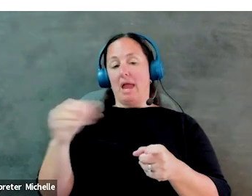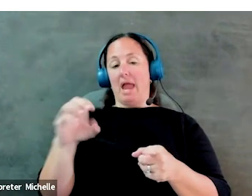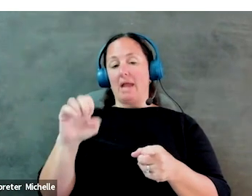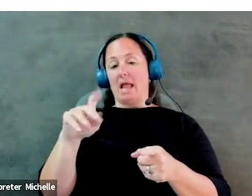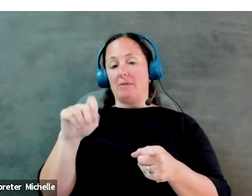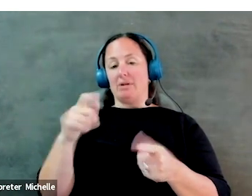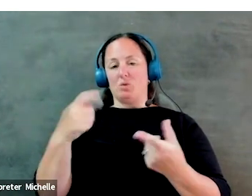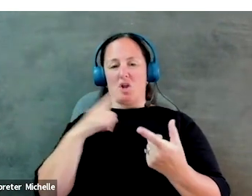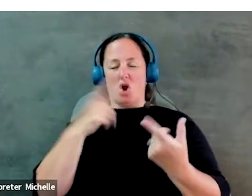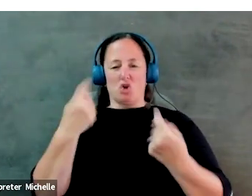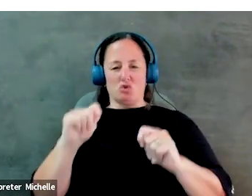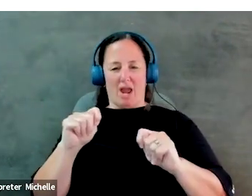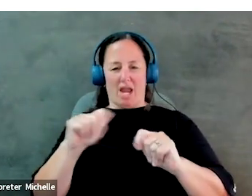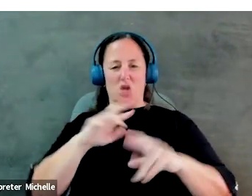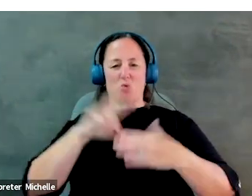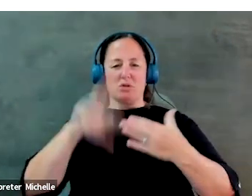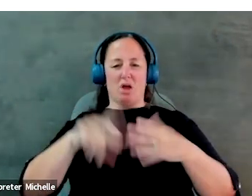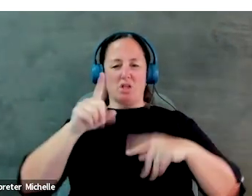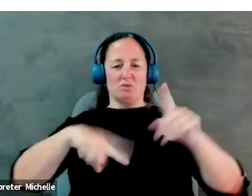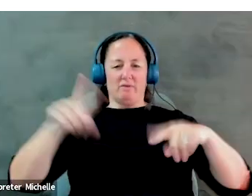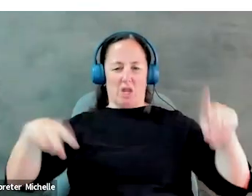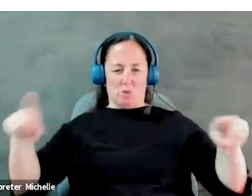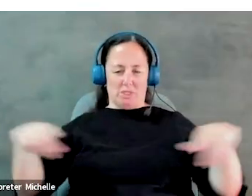and the element that we're trying, this can vary.